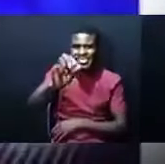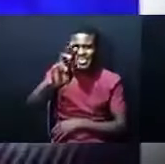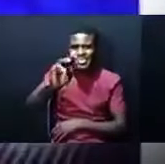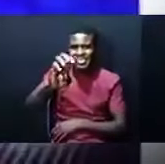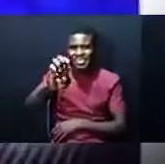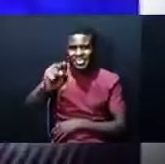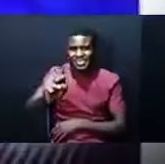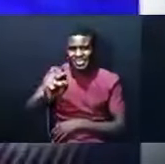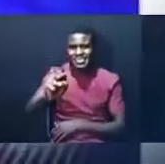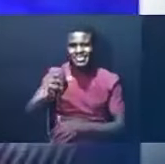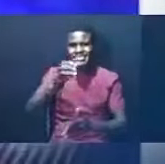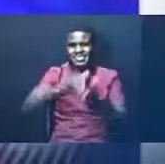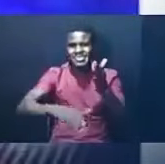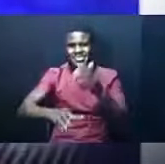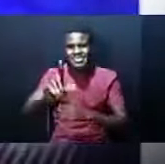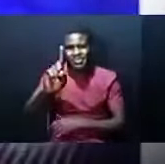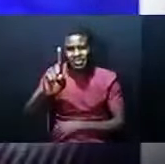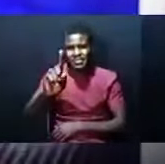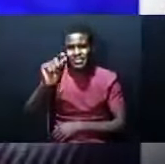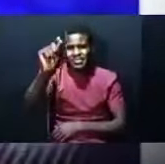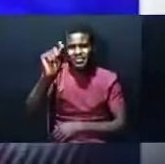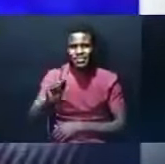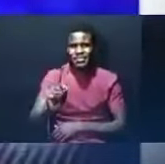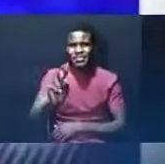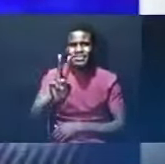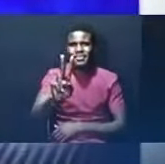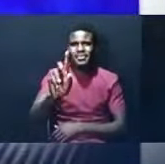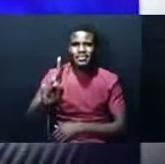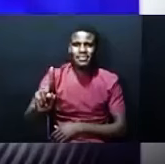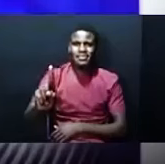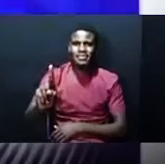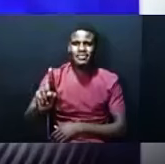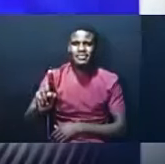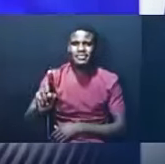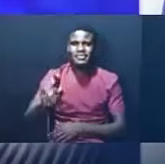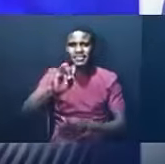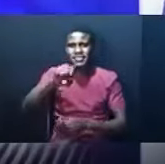chapter 1, verse 21. James 1,